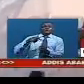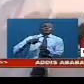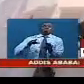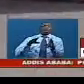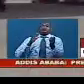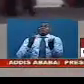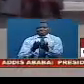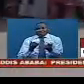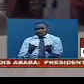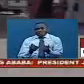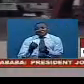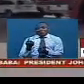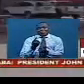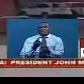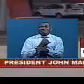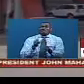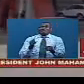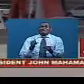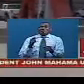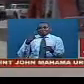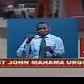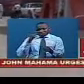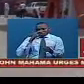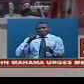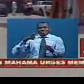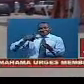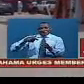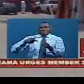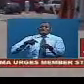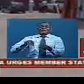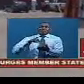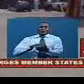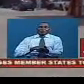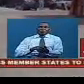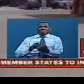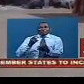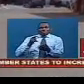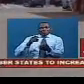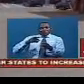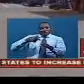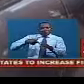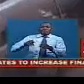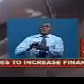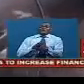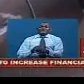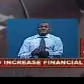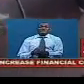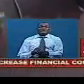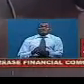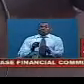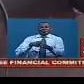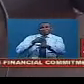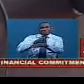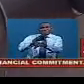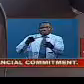is currently the only independent and indigenous fuel service center in the oil marketing industry. Sited